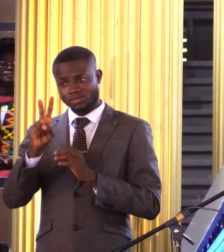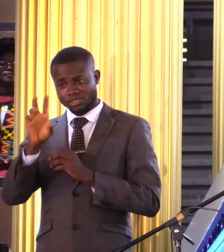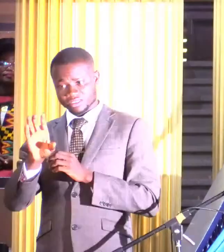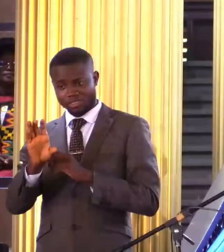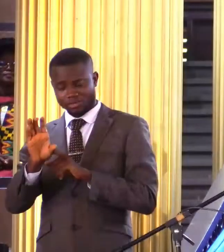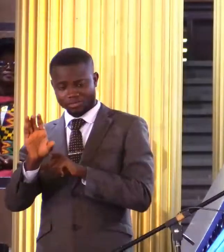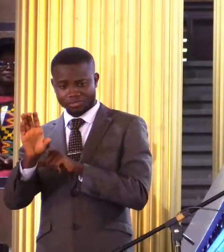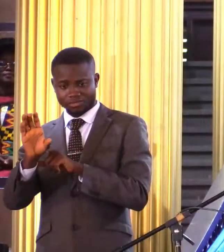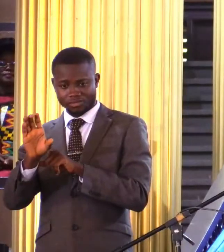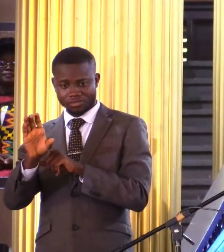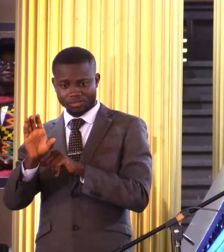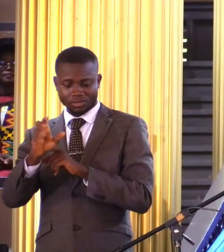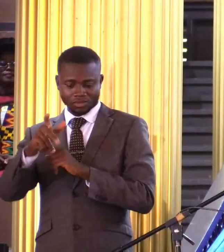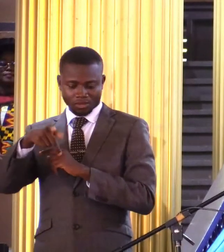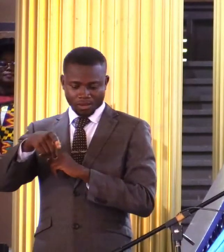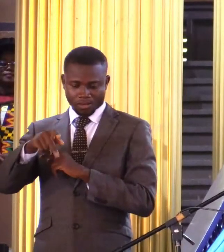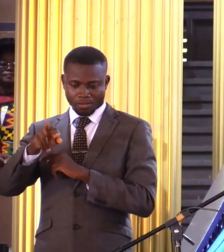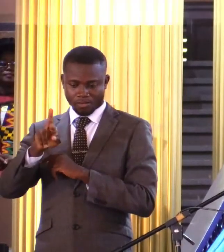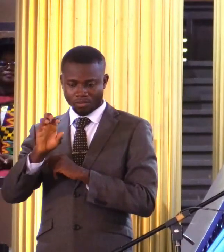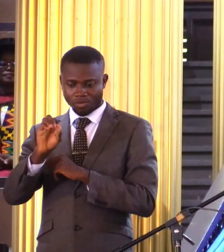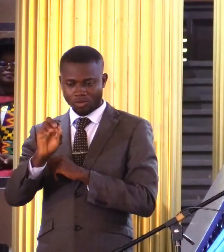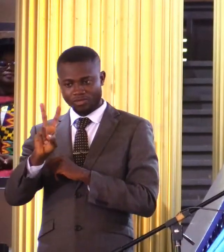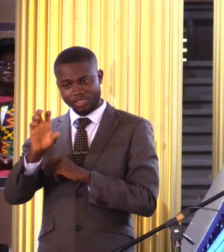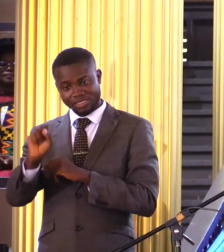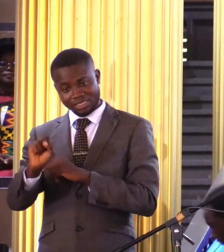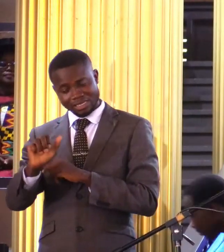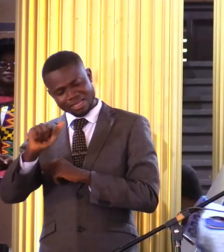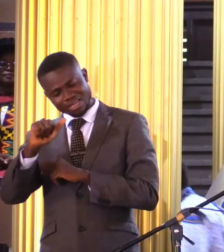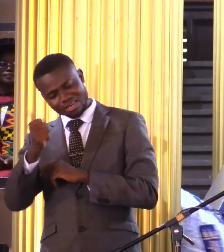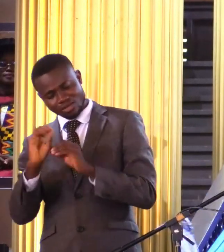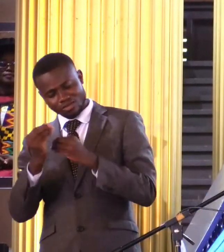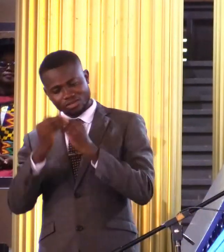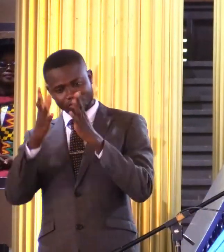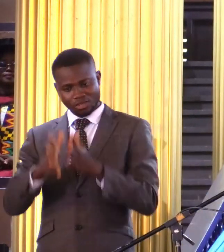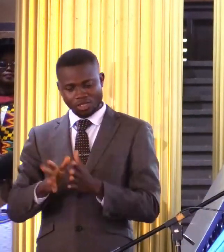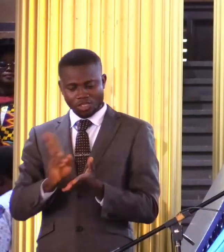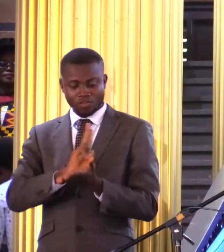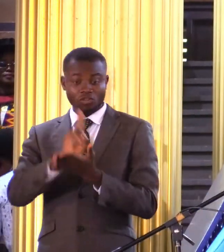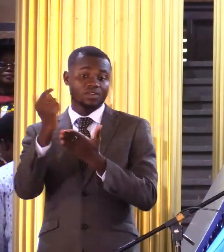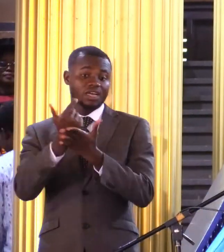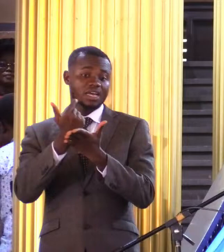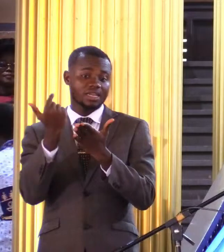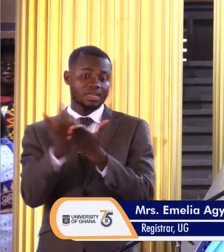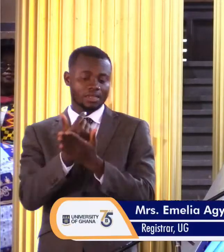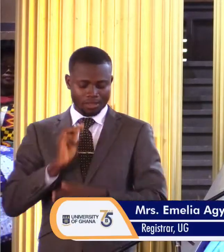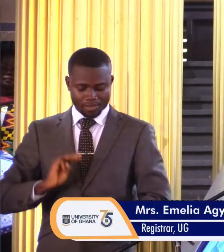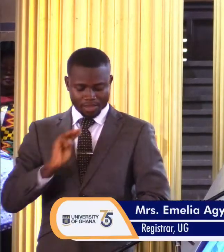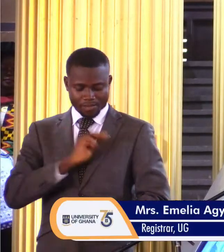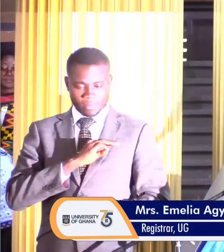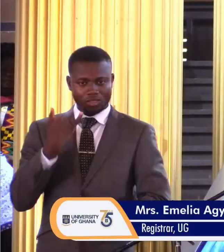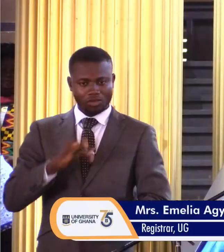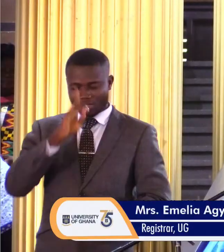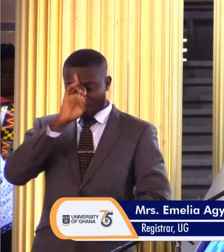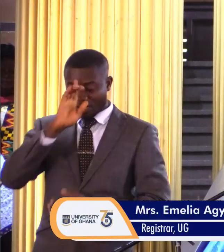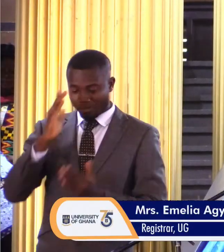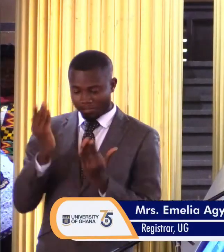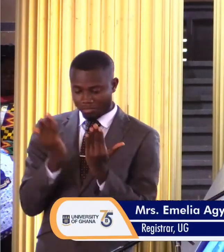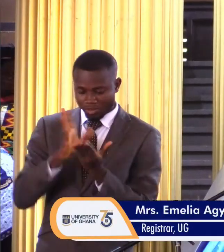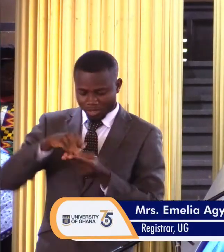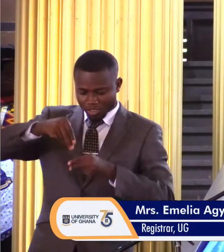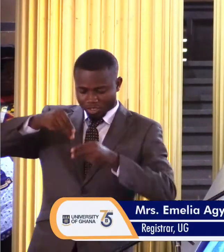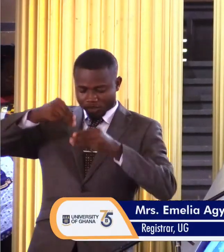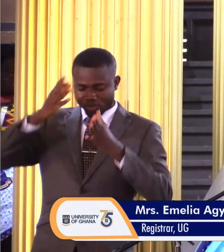Vice-Chancellor, Pro-Vice-Chancellors, and other officials from the University of Ghana, members of convocation,